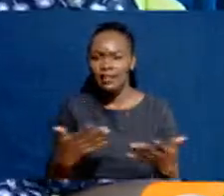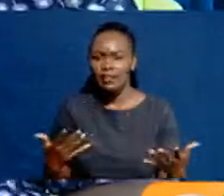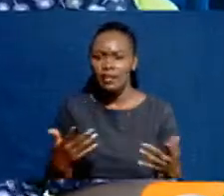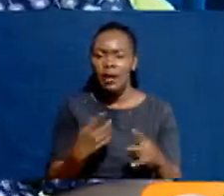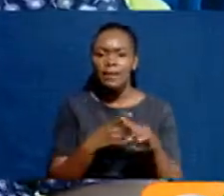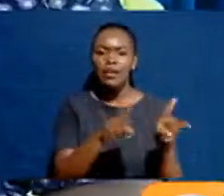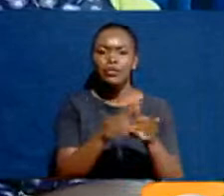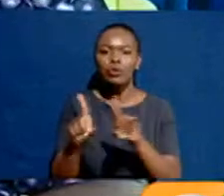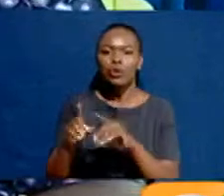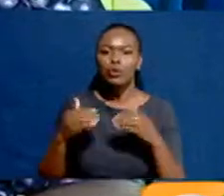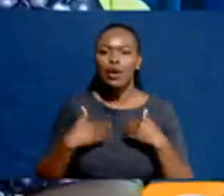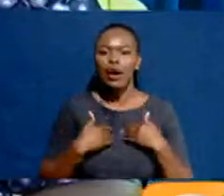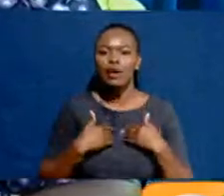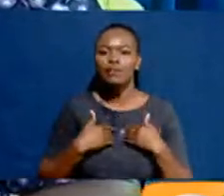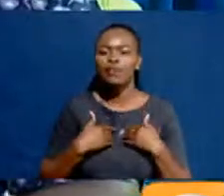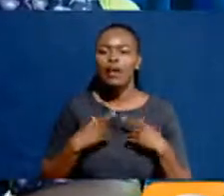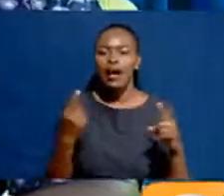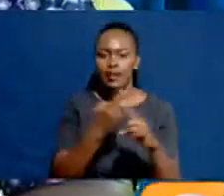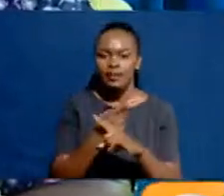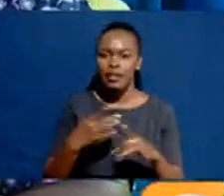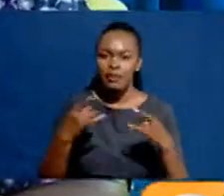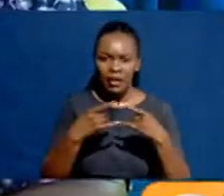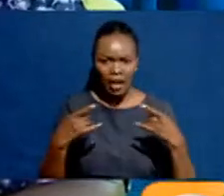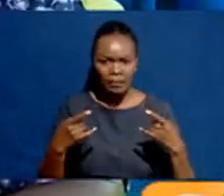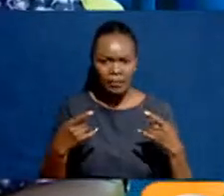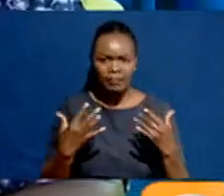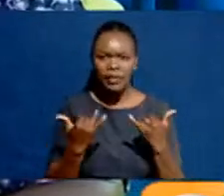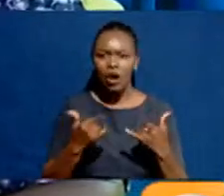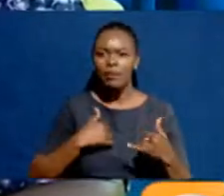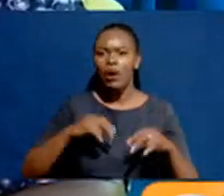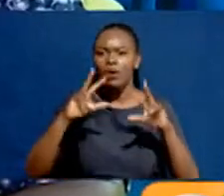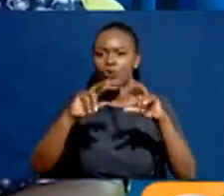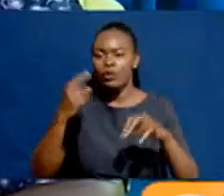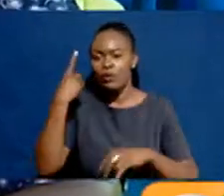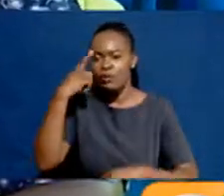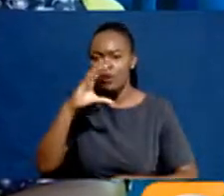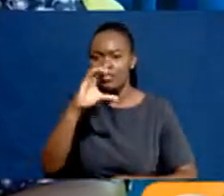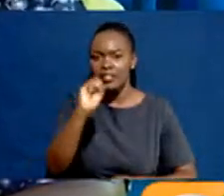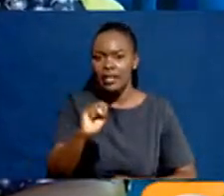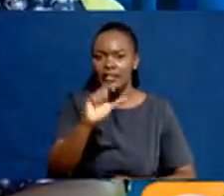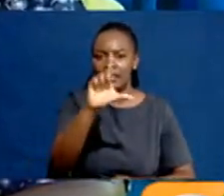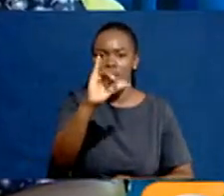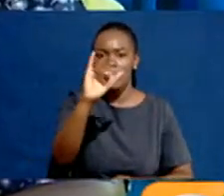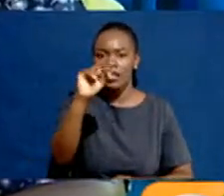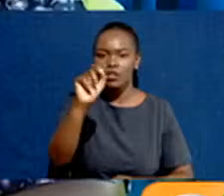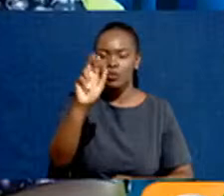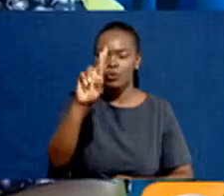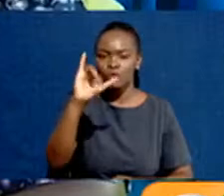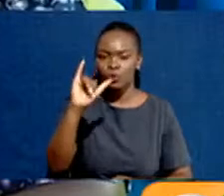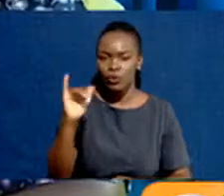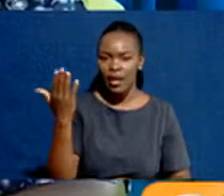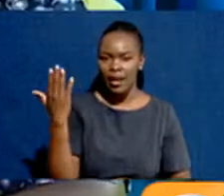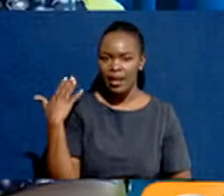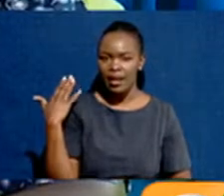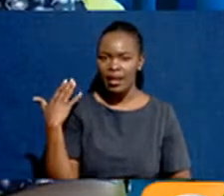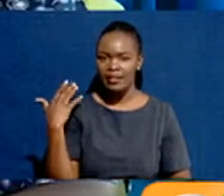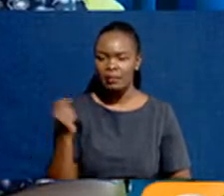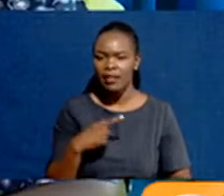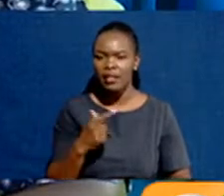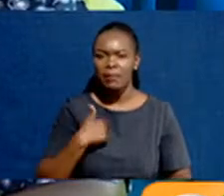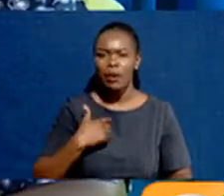at the policy level there is a gap. I was looking for CS Linturi last week. I was going to the agricultural